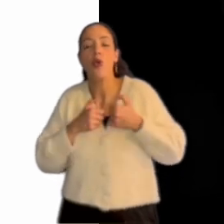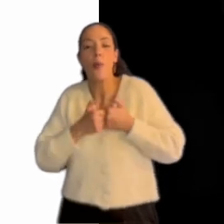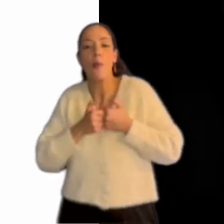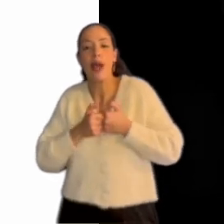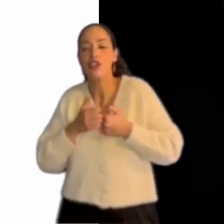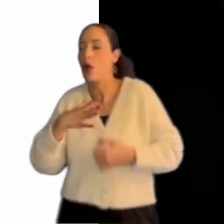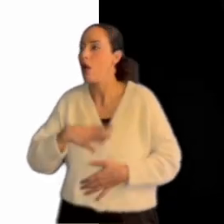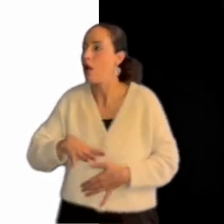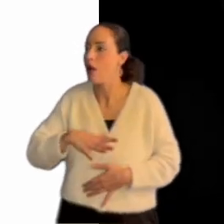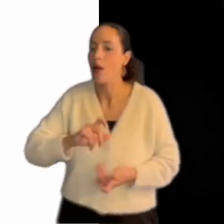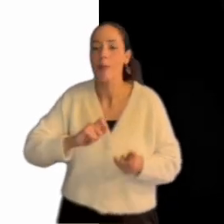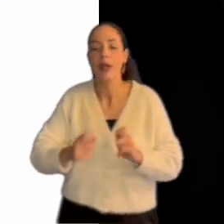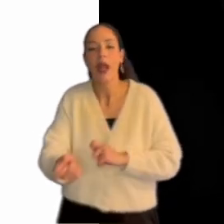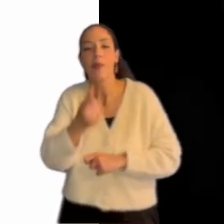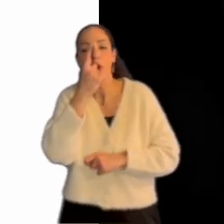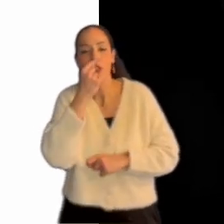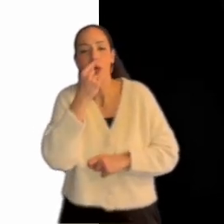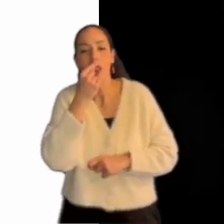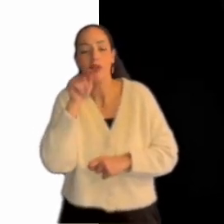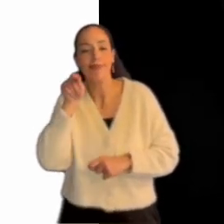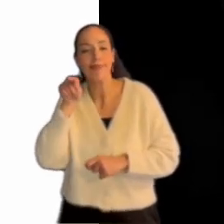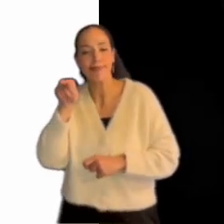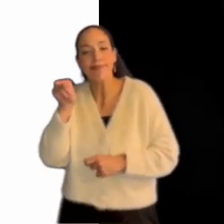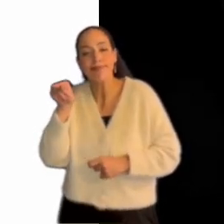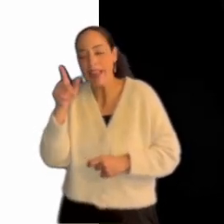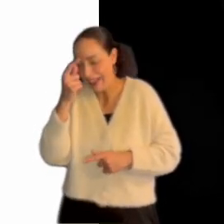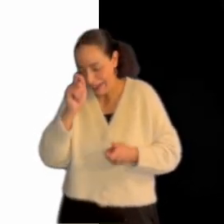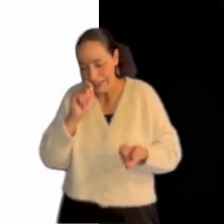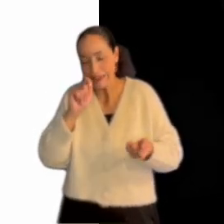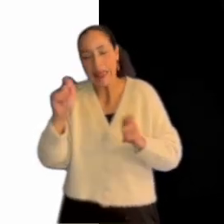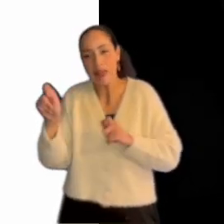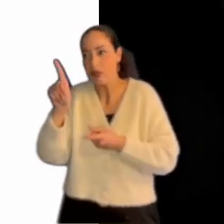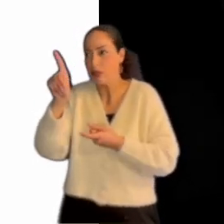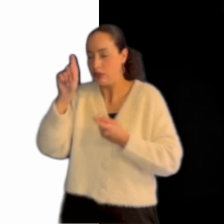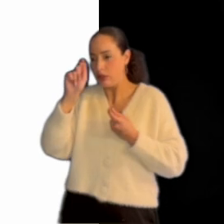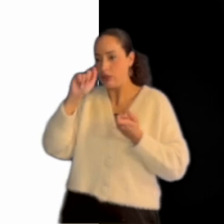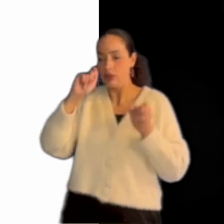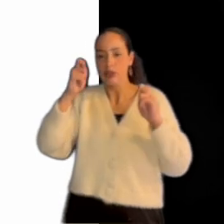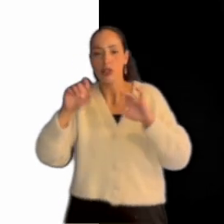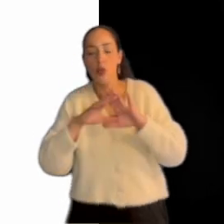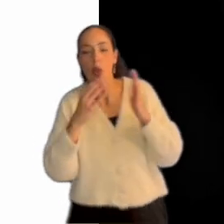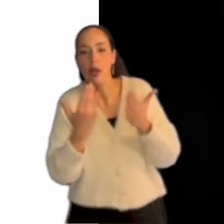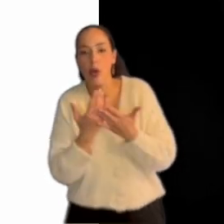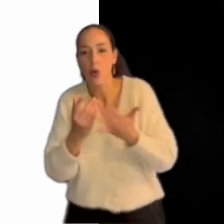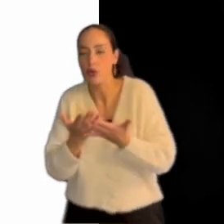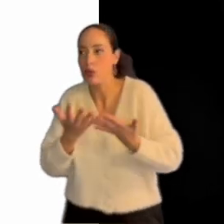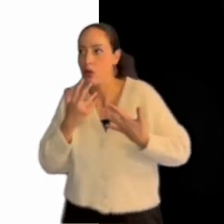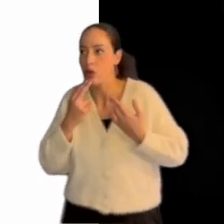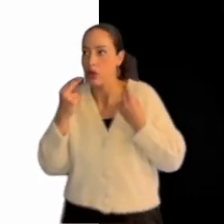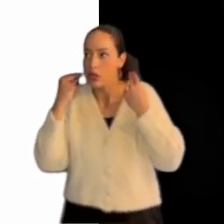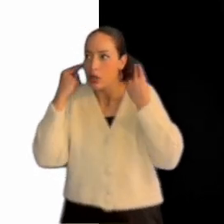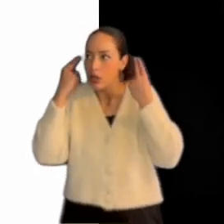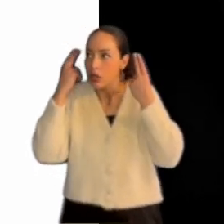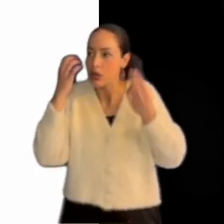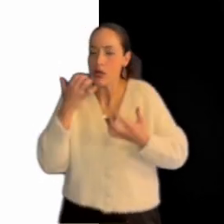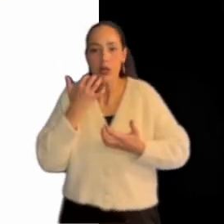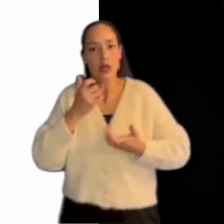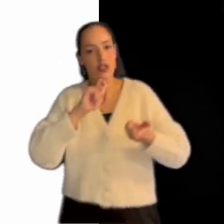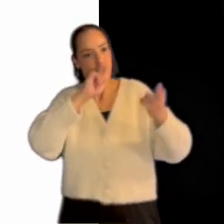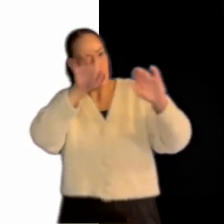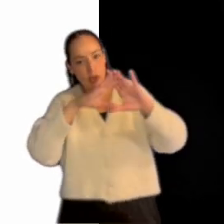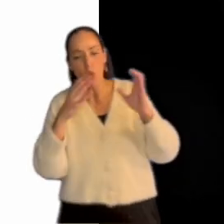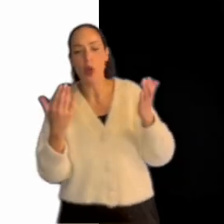it can also give us the courage and inspiration needed to change the world, to continue to return time and time again to sit with someone in their